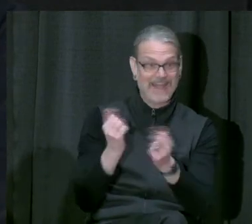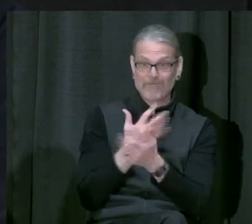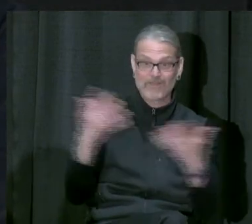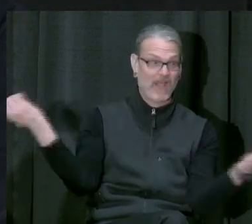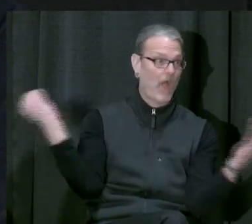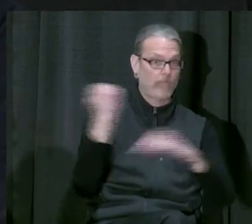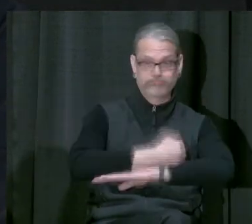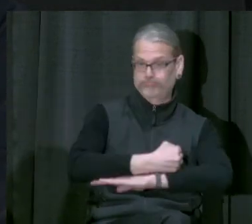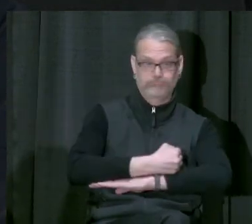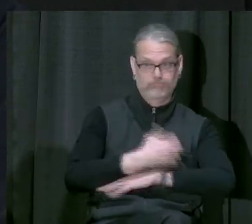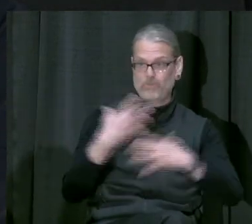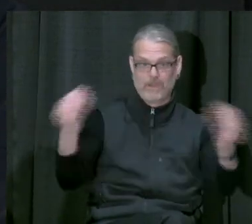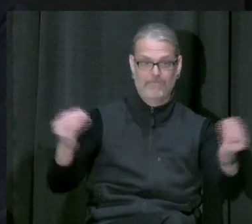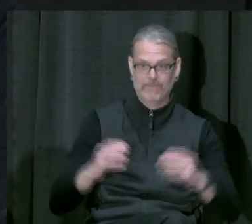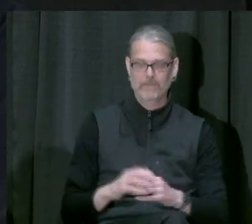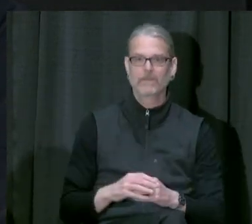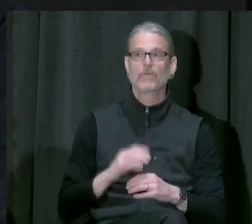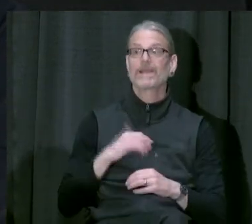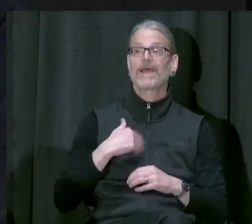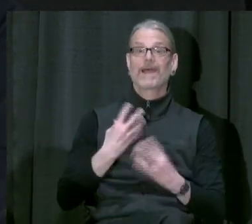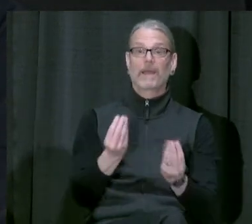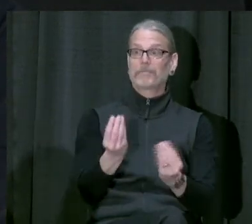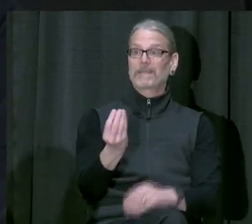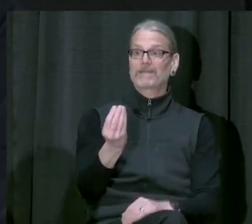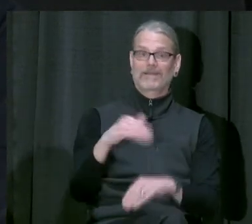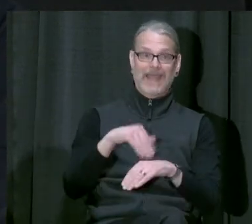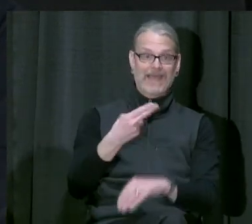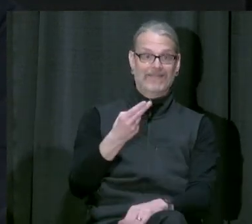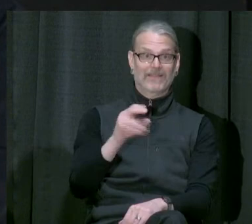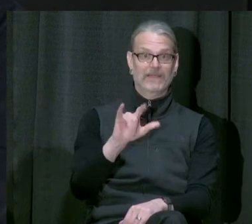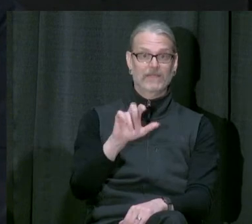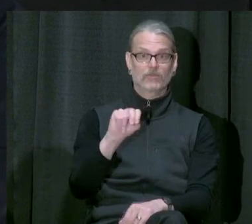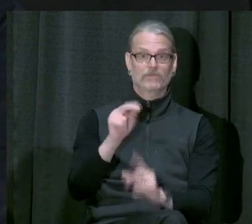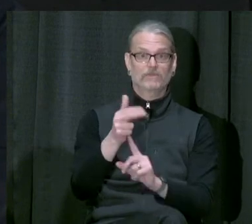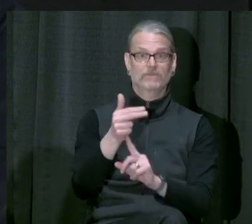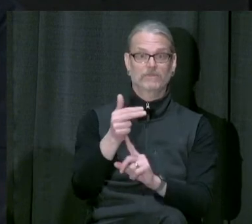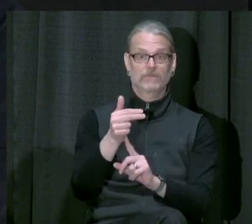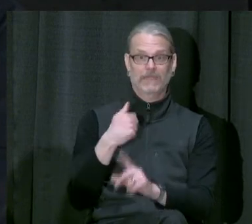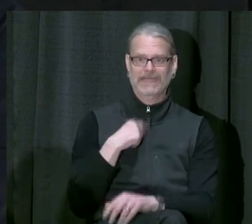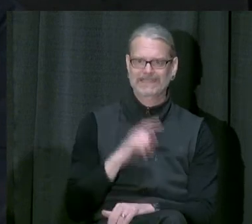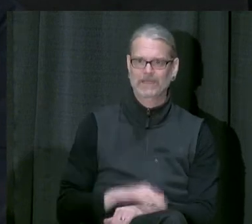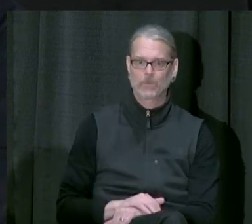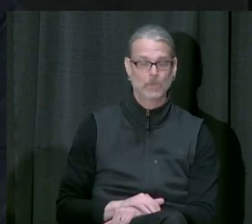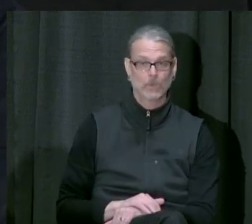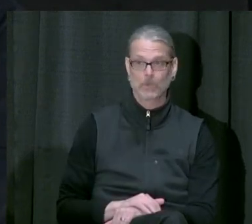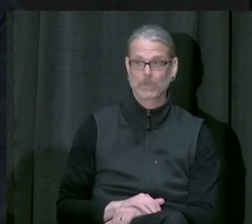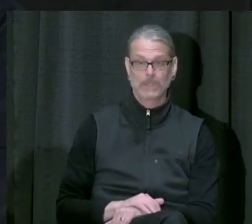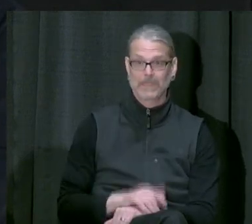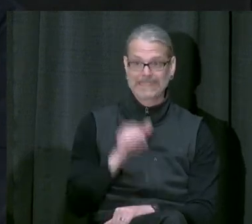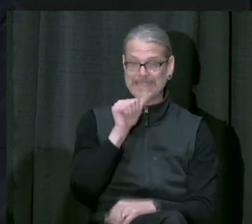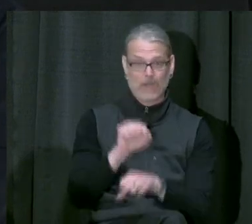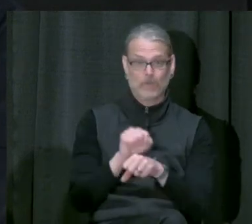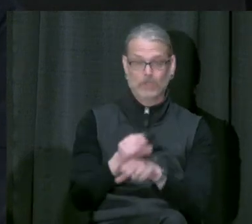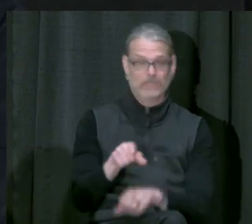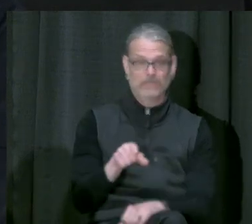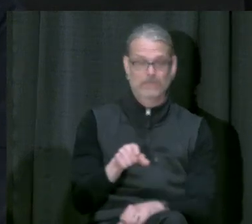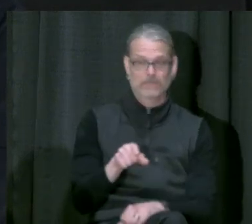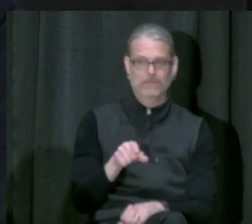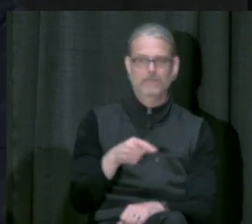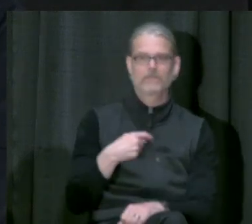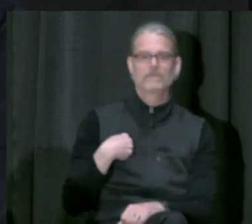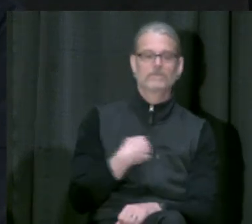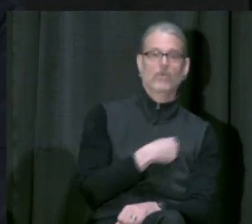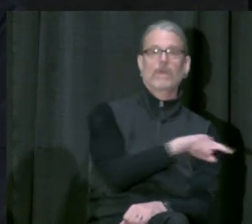the Hilton, and I said, oh man, this is not good. This is really not working well. So we went back,